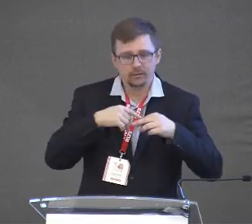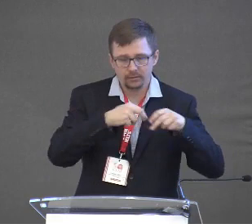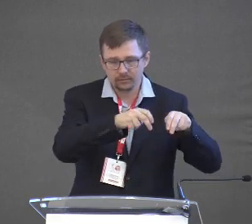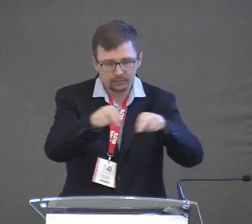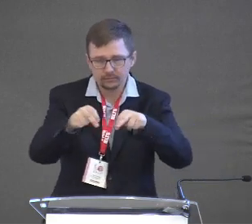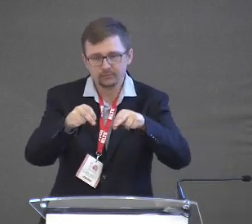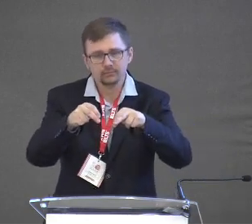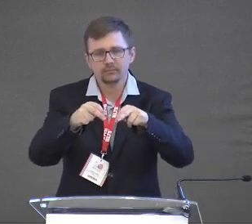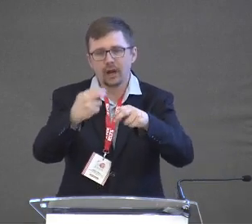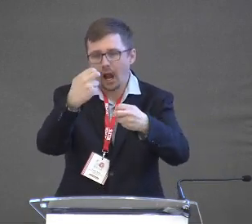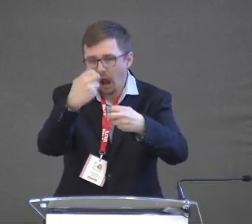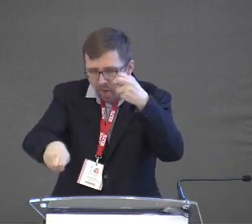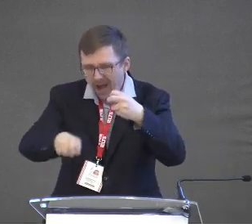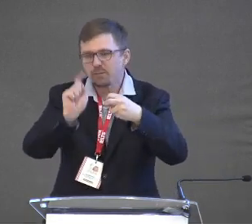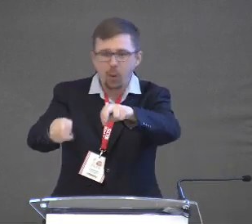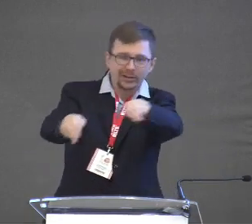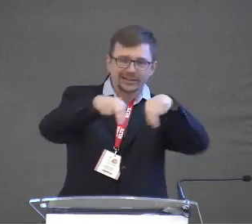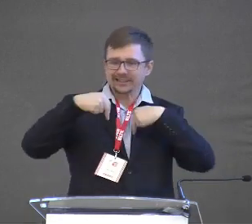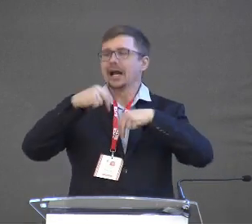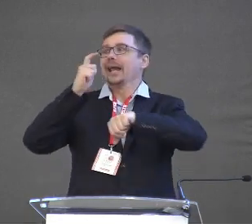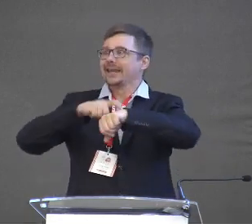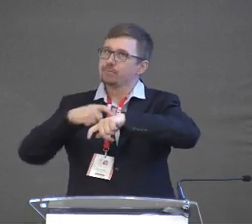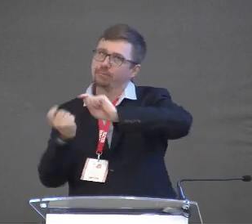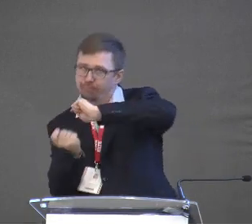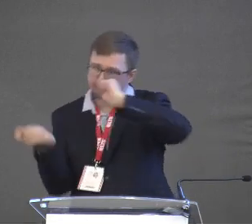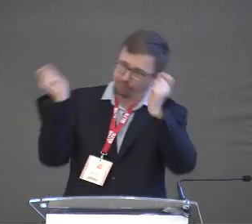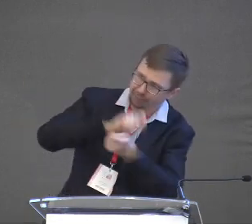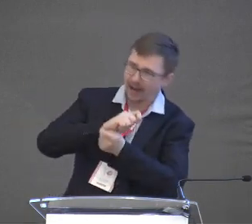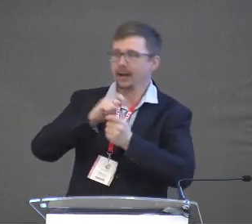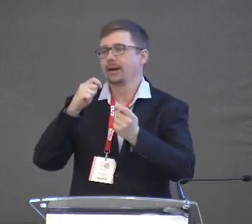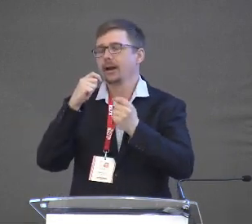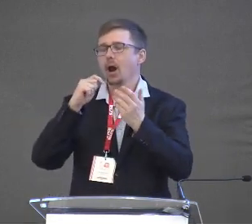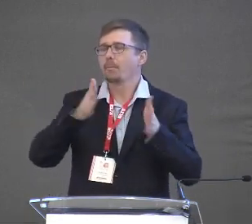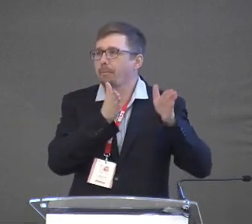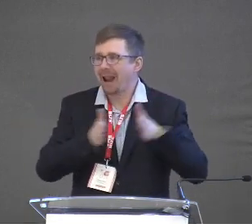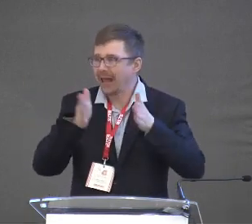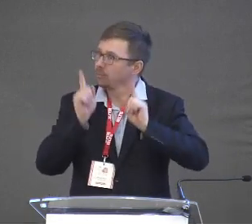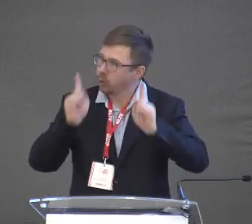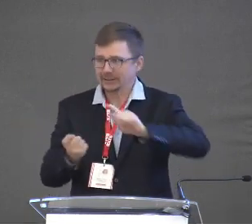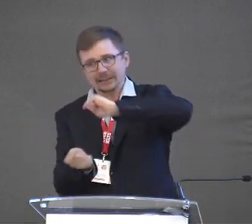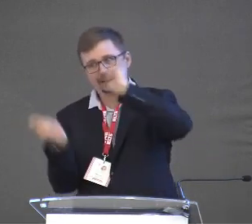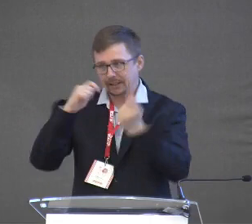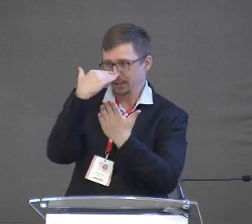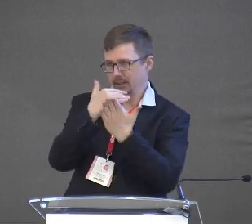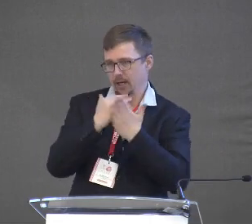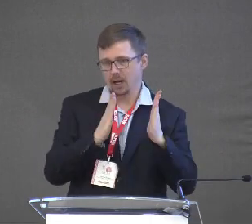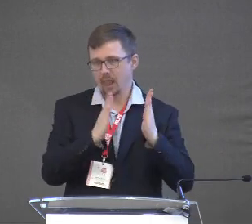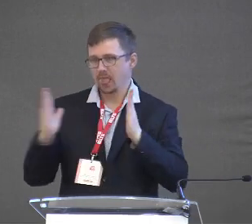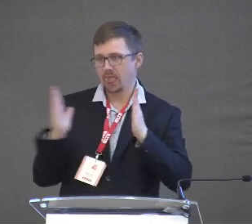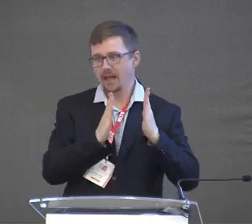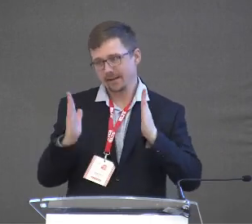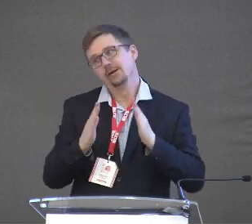team. So there were a lot of unforeseen